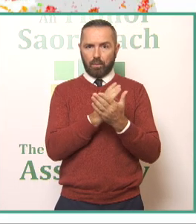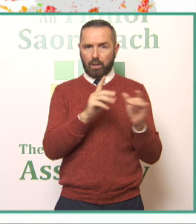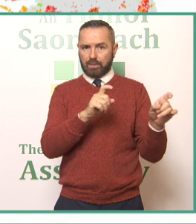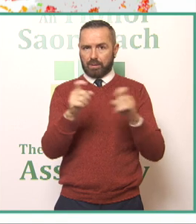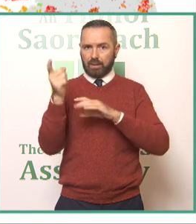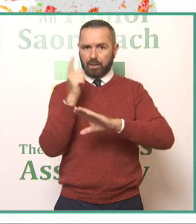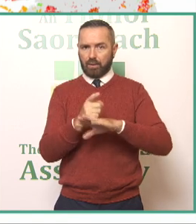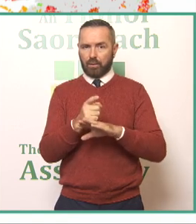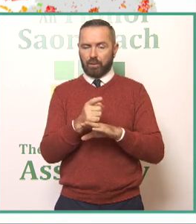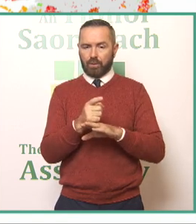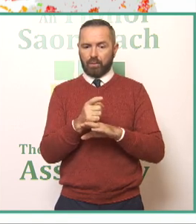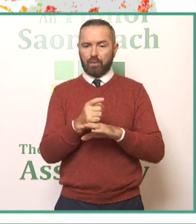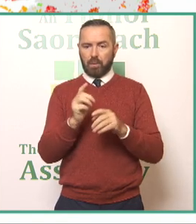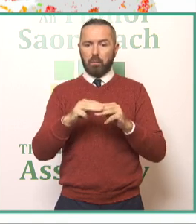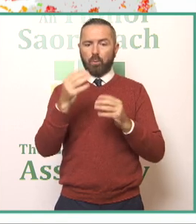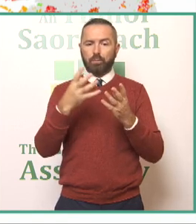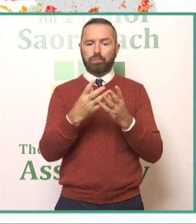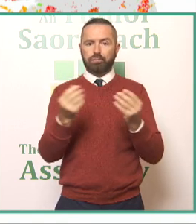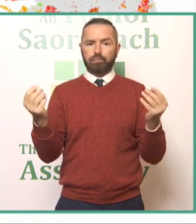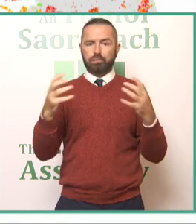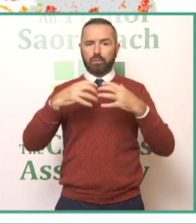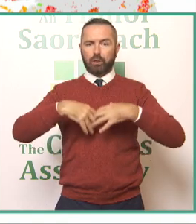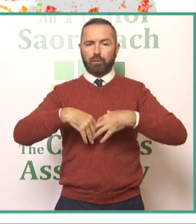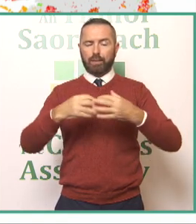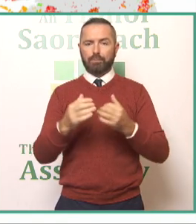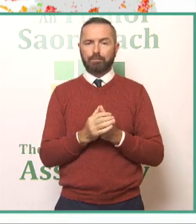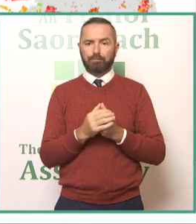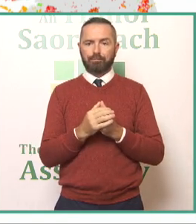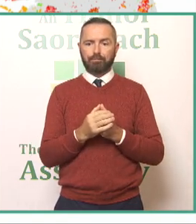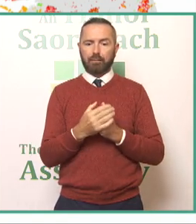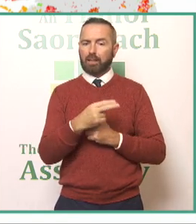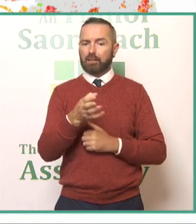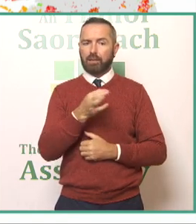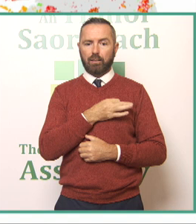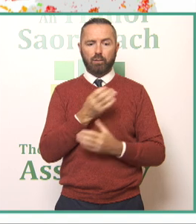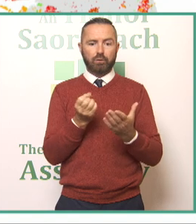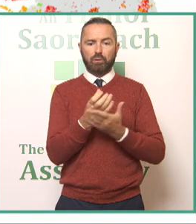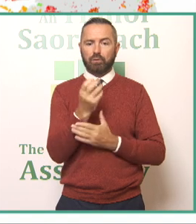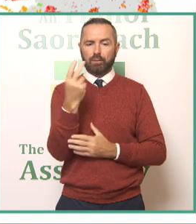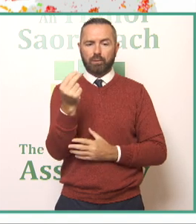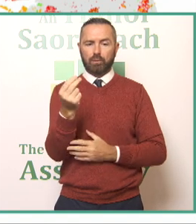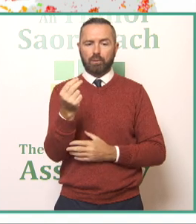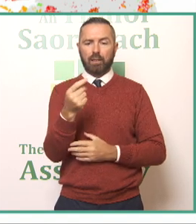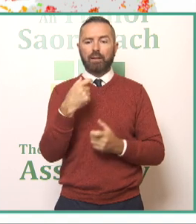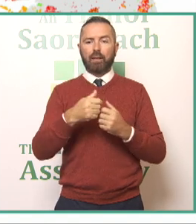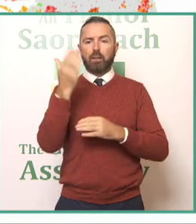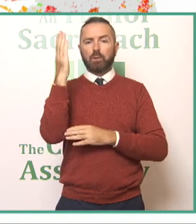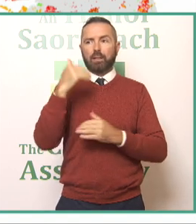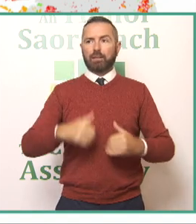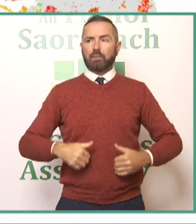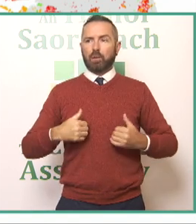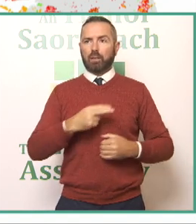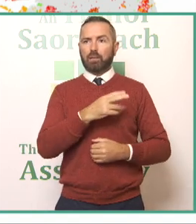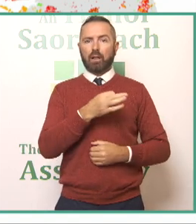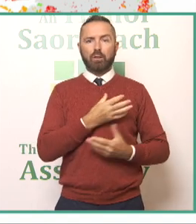peatlands are actually in a degraded form. So, you know, it's not a good story that I'm presenting this morning.